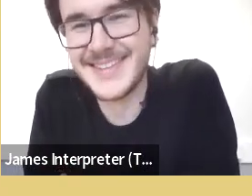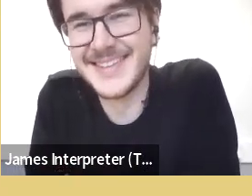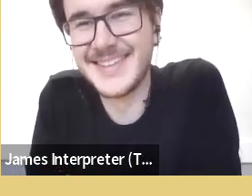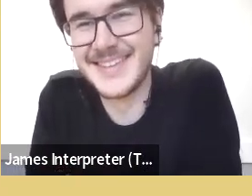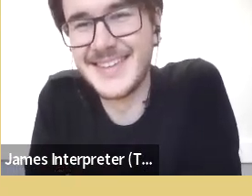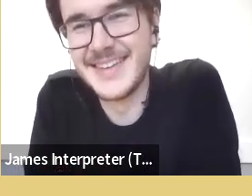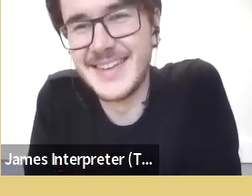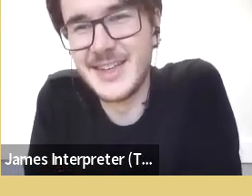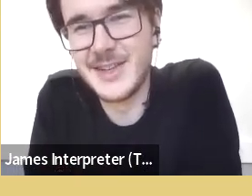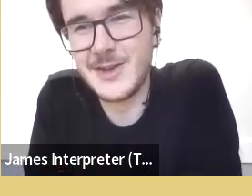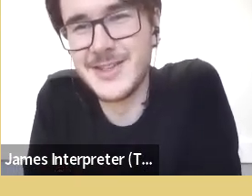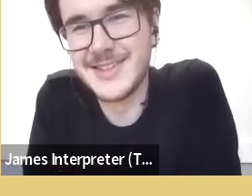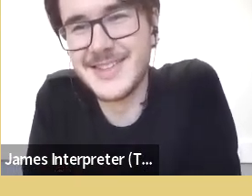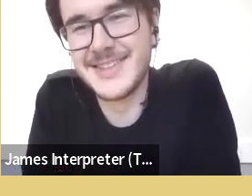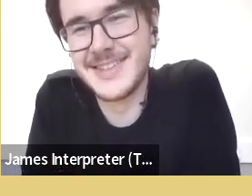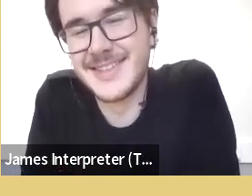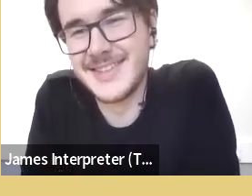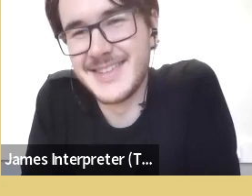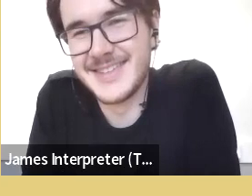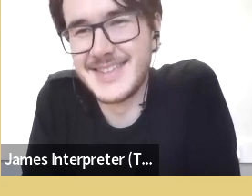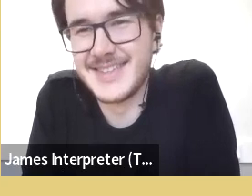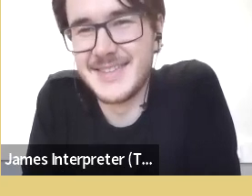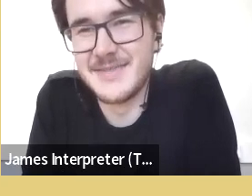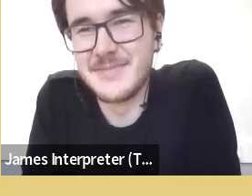Hello. Good